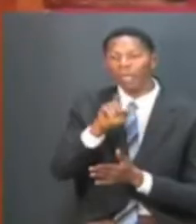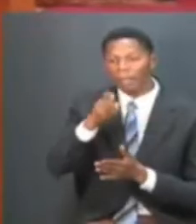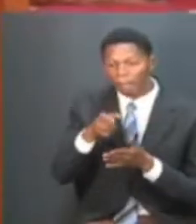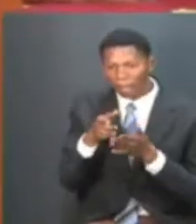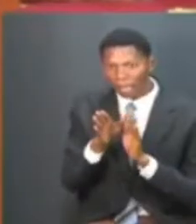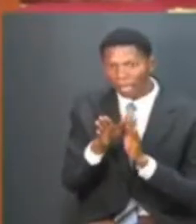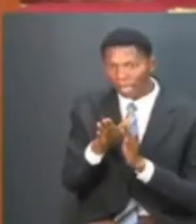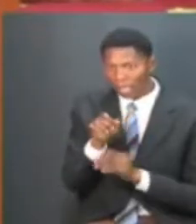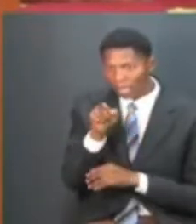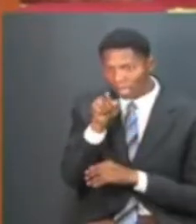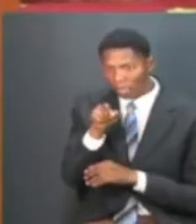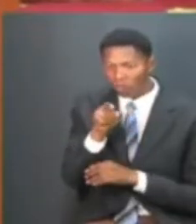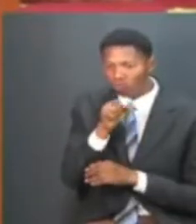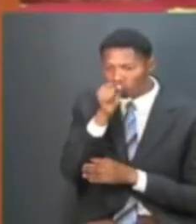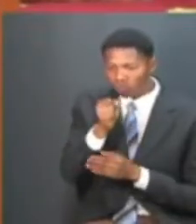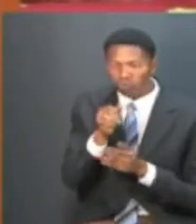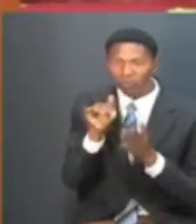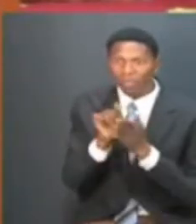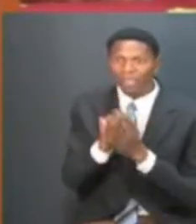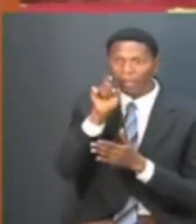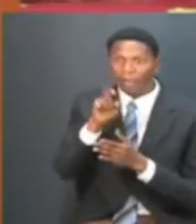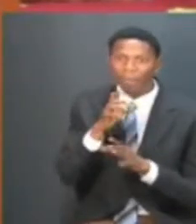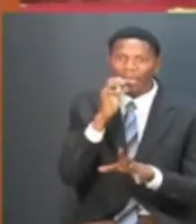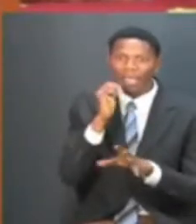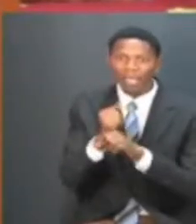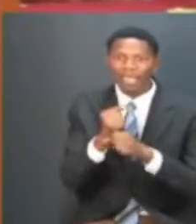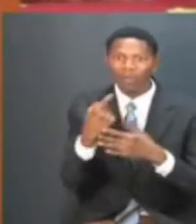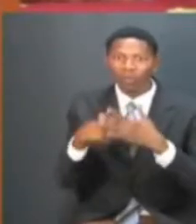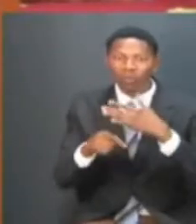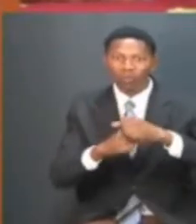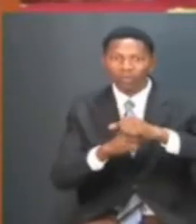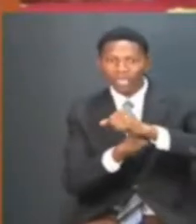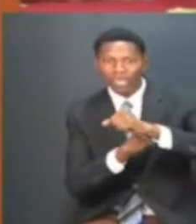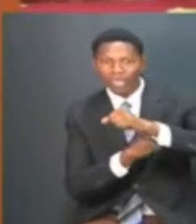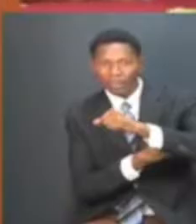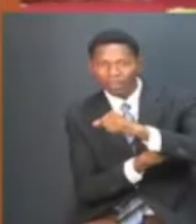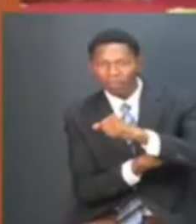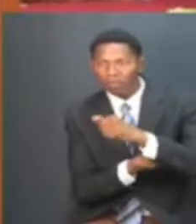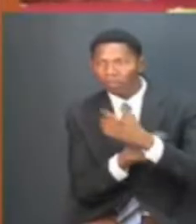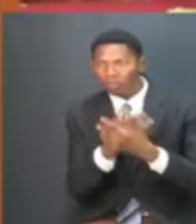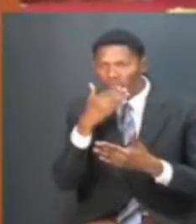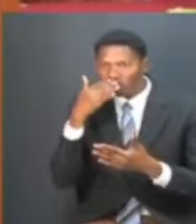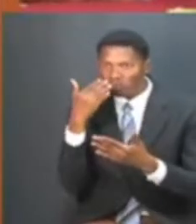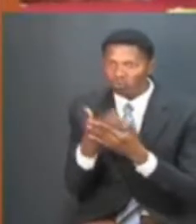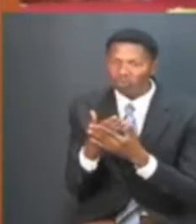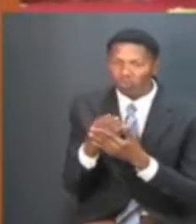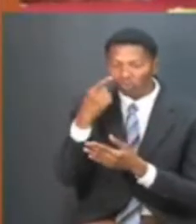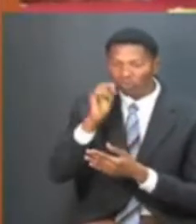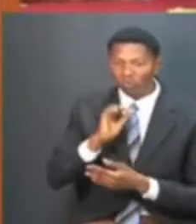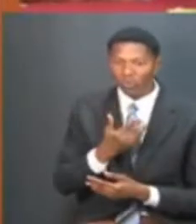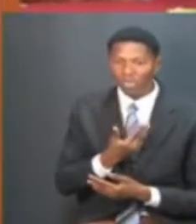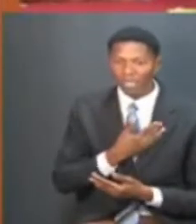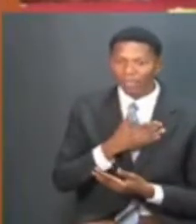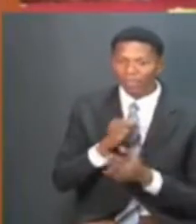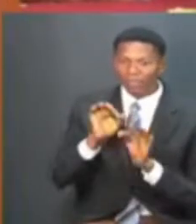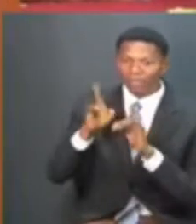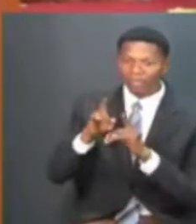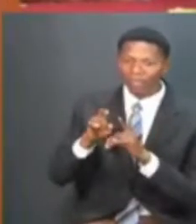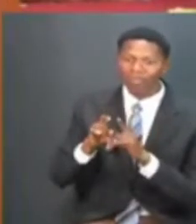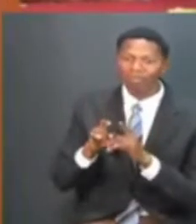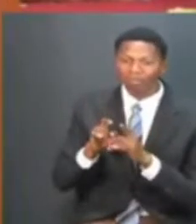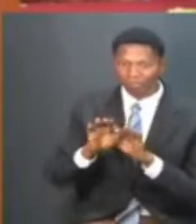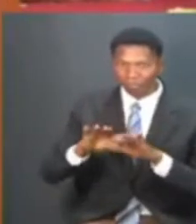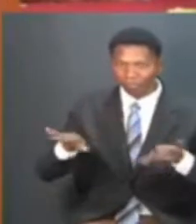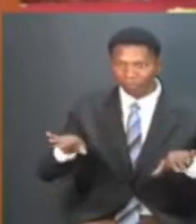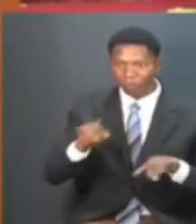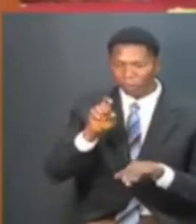make sure that they lay the foundation for education of our children. Let's give them that